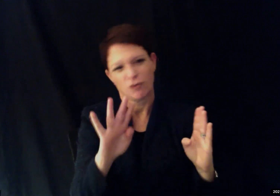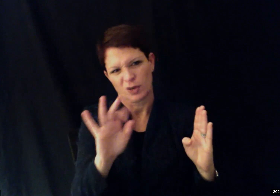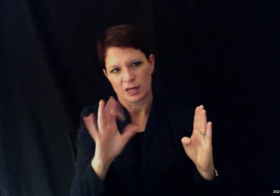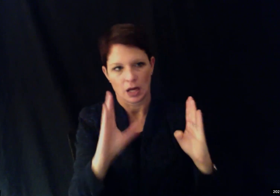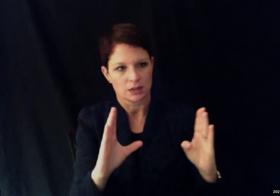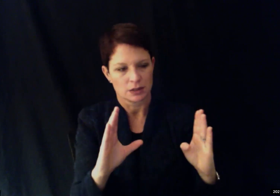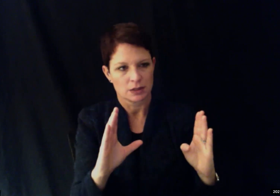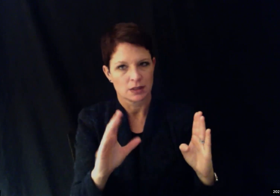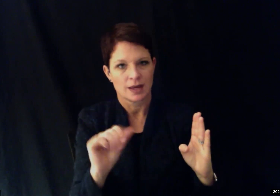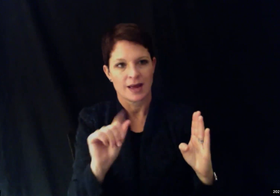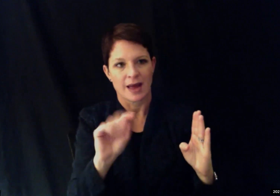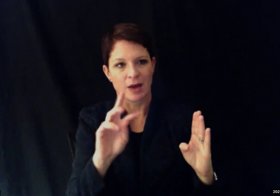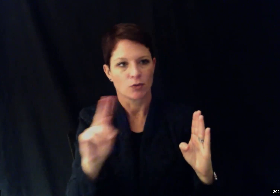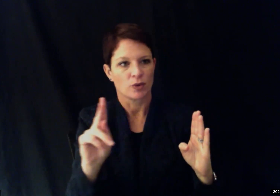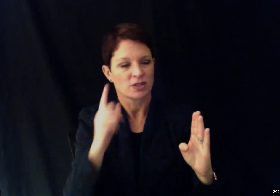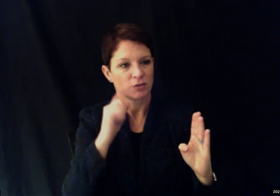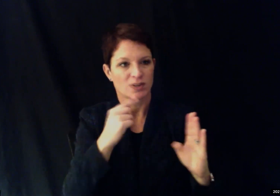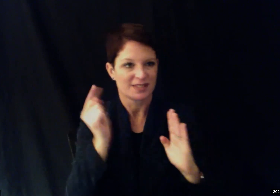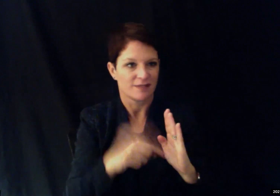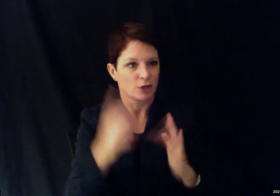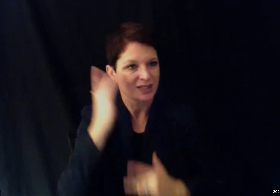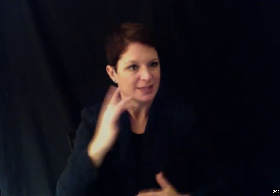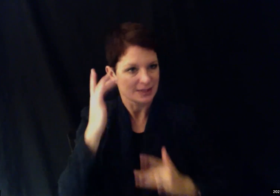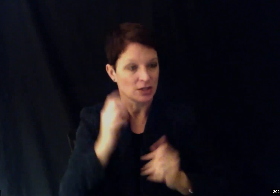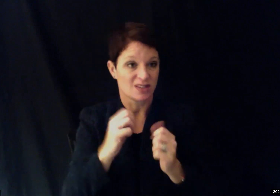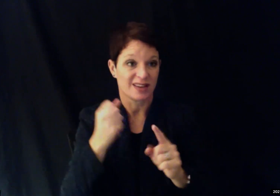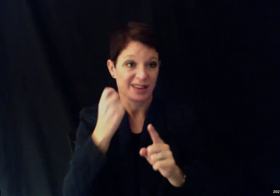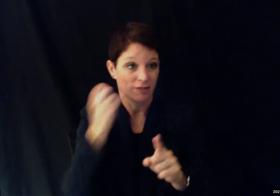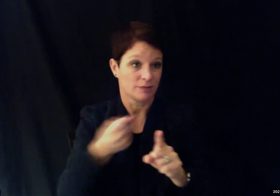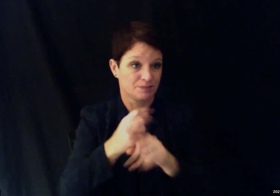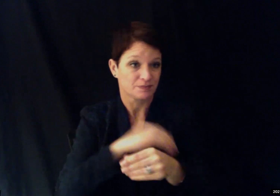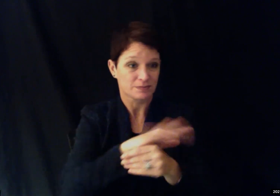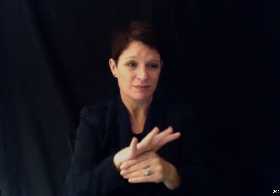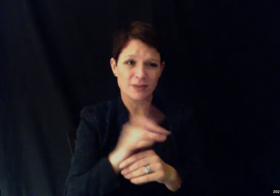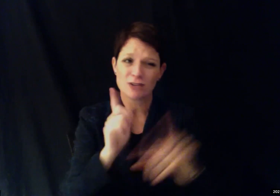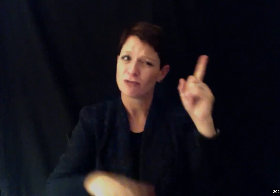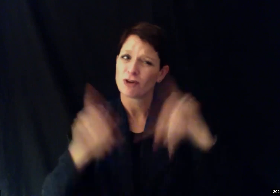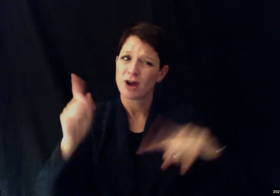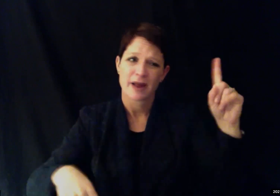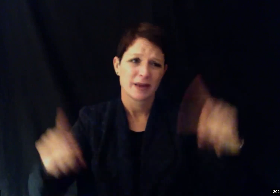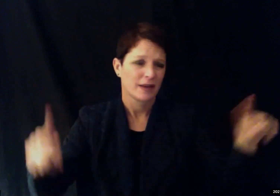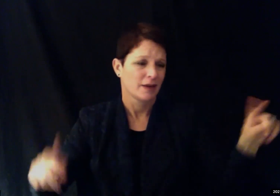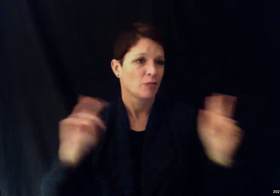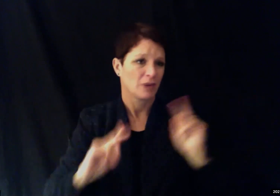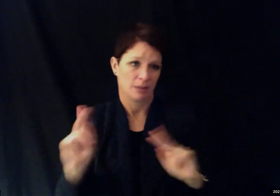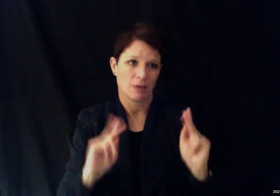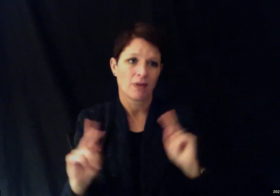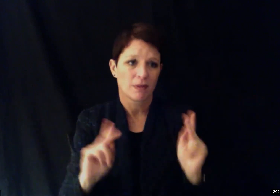49-year-olds who are at risk for severe disease with COVID, is really a wide variety of